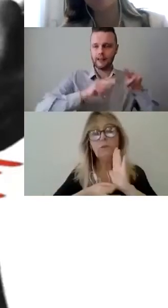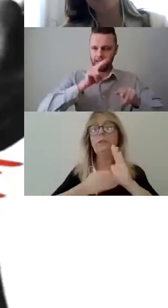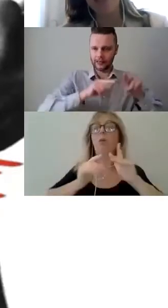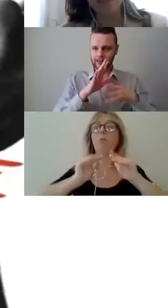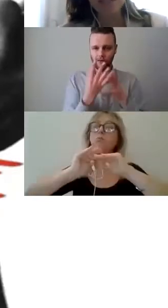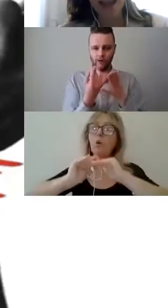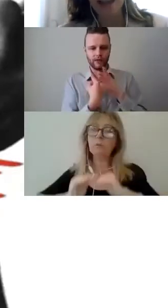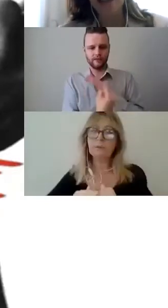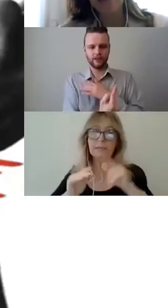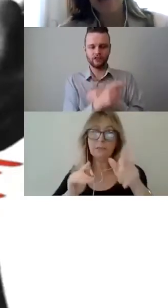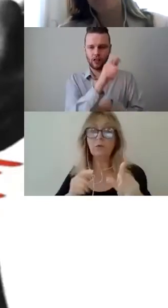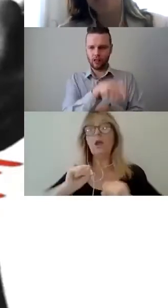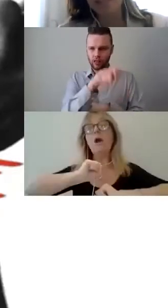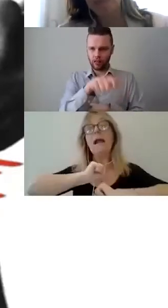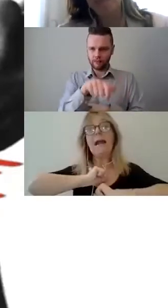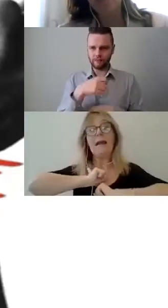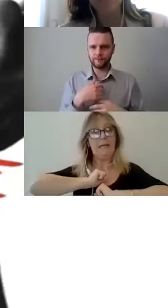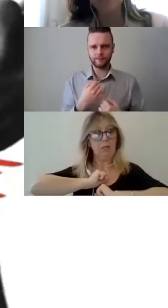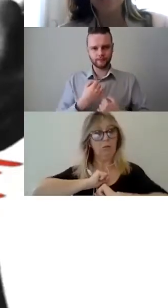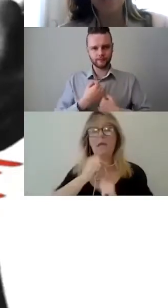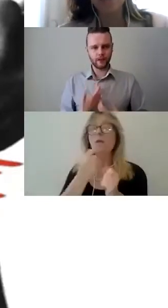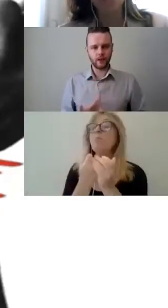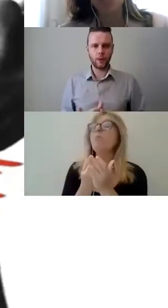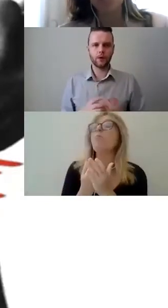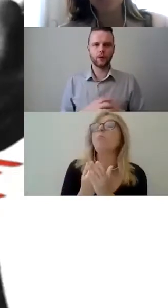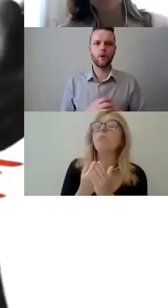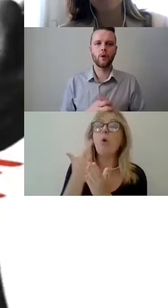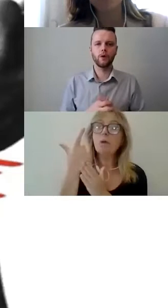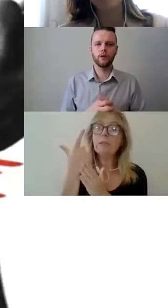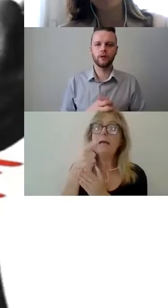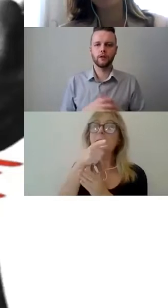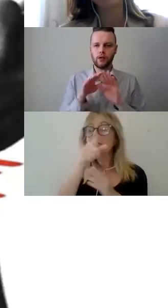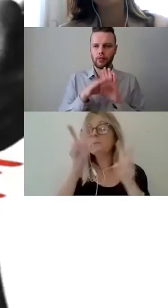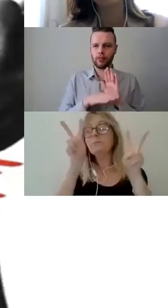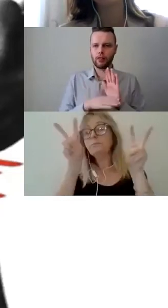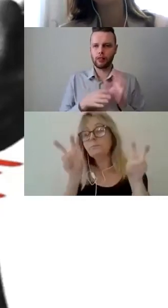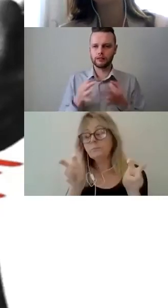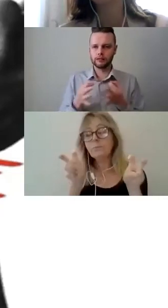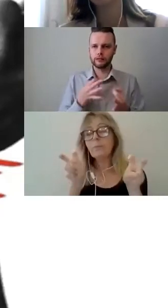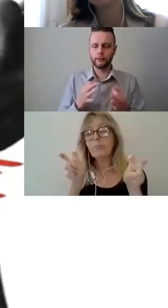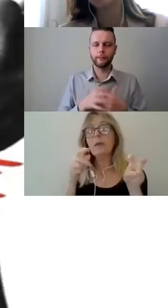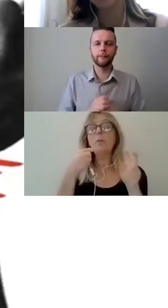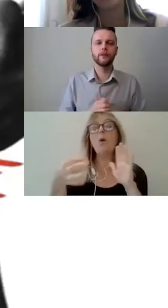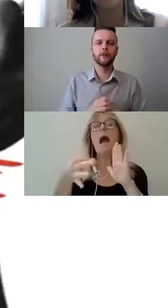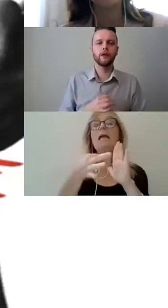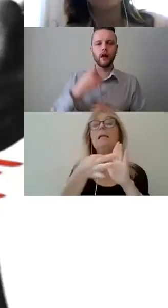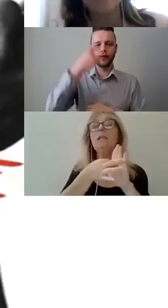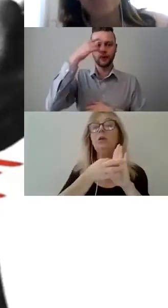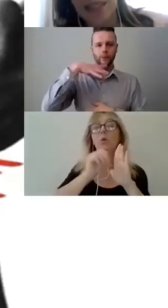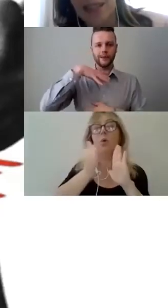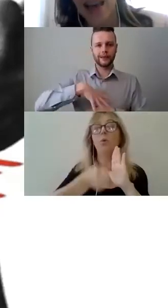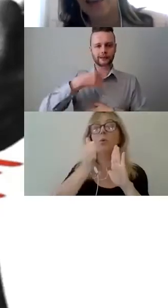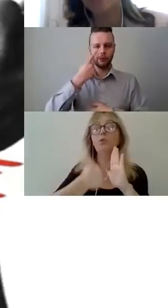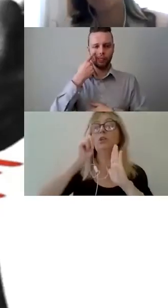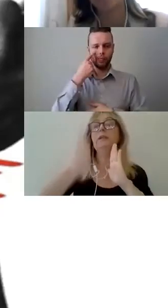individual entities in our legal system, I think we need to look